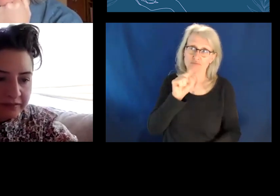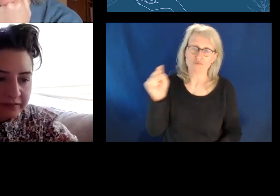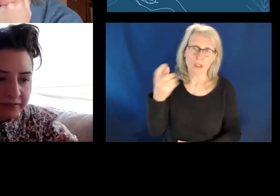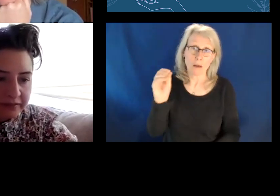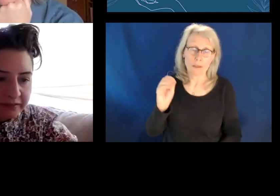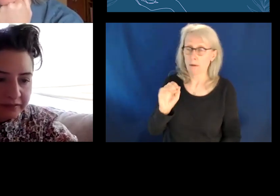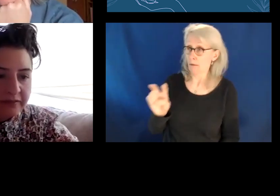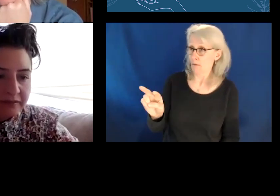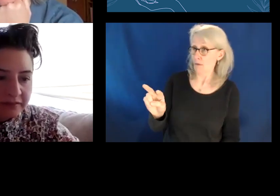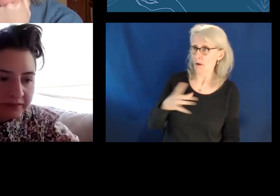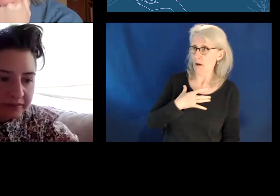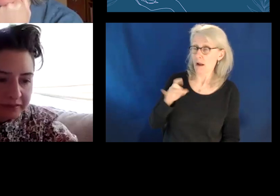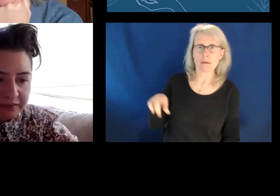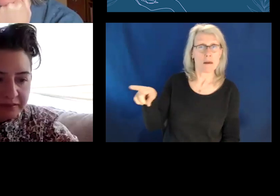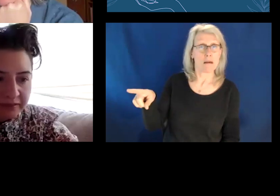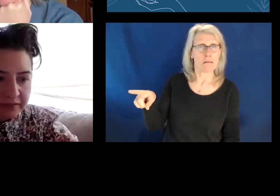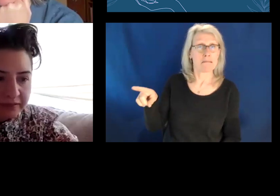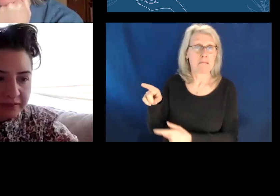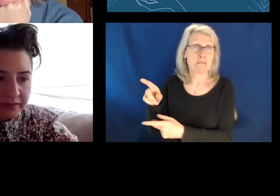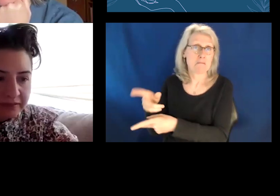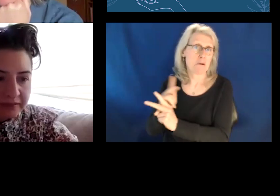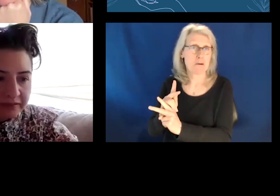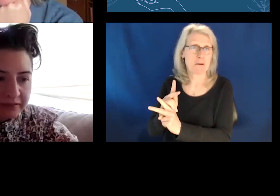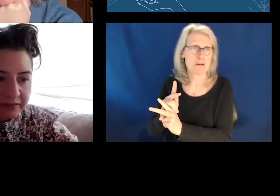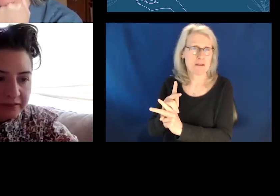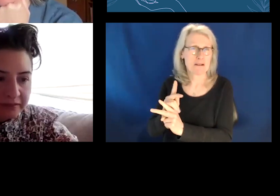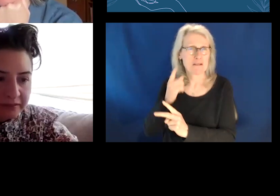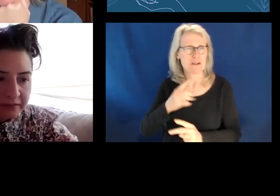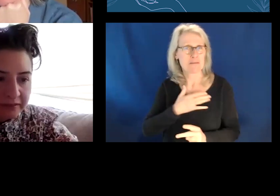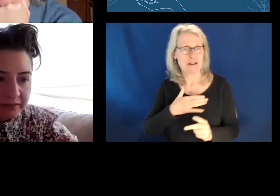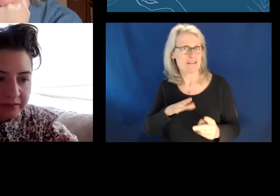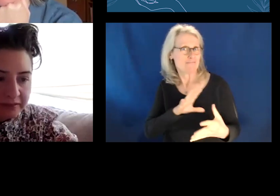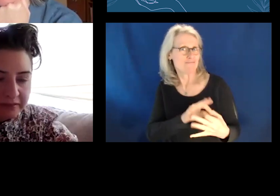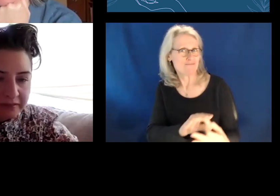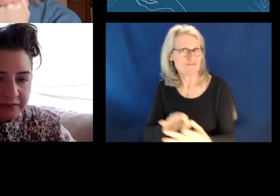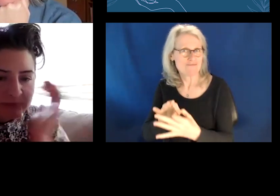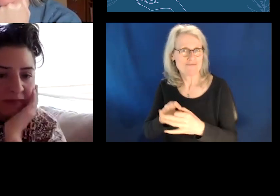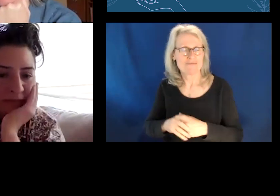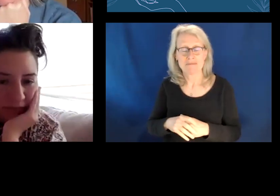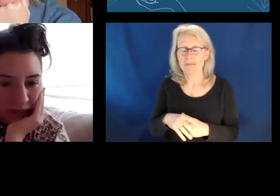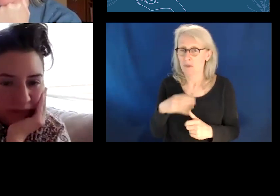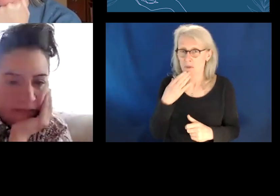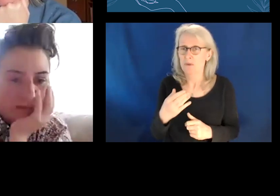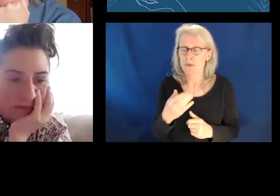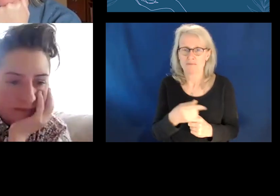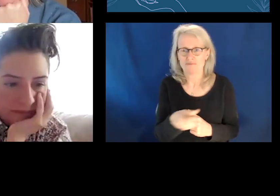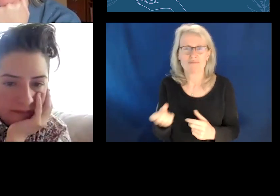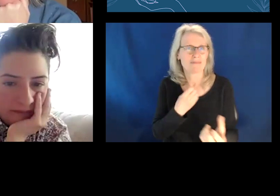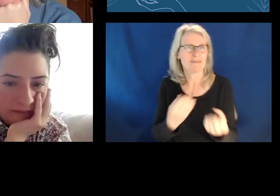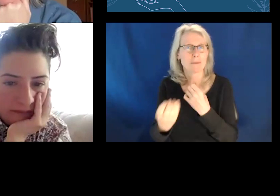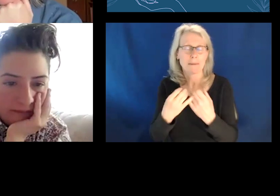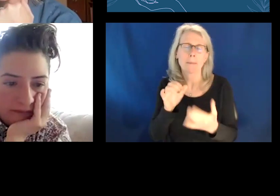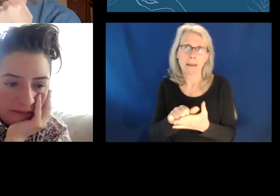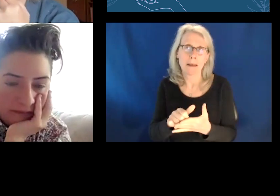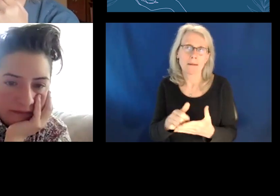can I borrow that? You know? And that, yeah, everybody has, like, I've got amazing feedback from that. And that does bring me joy.